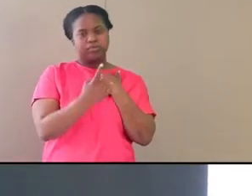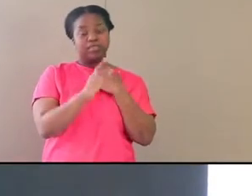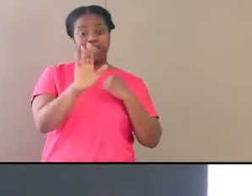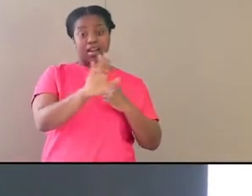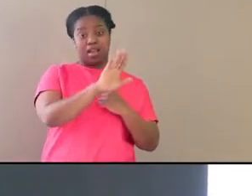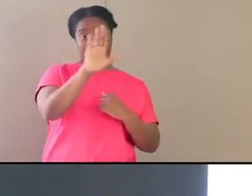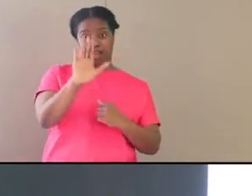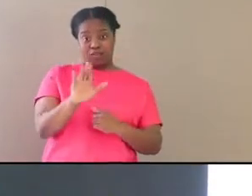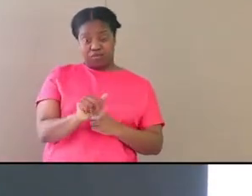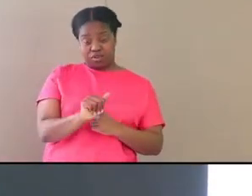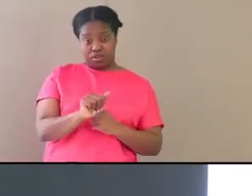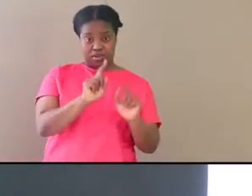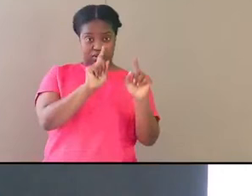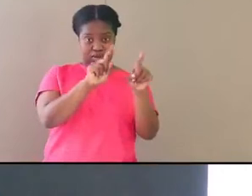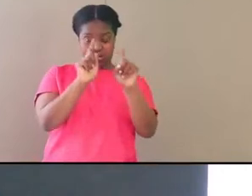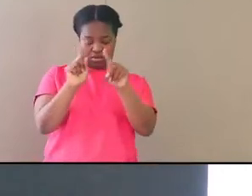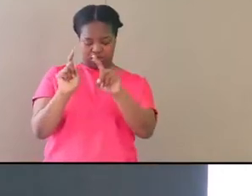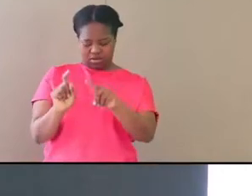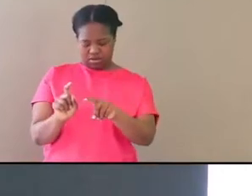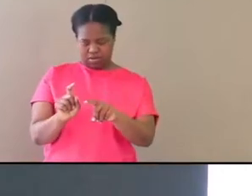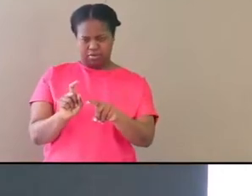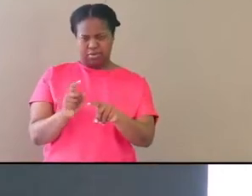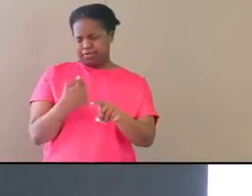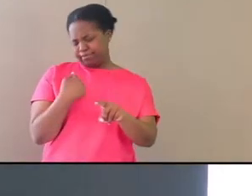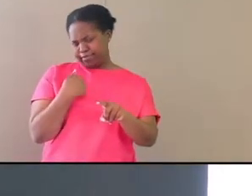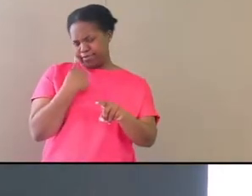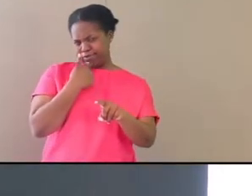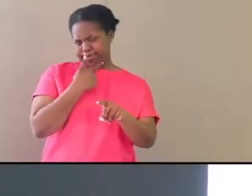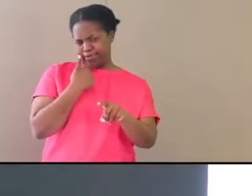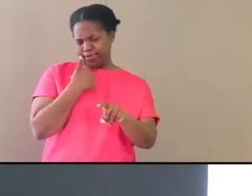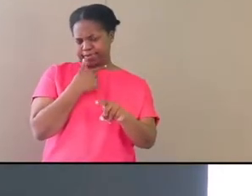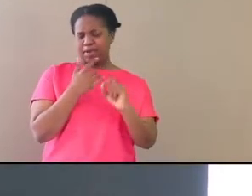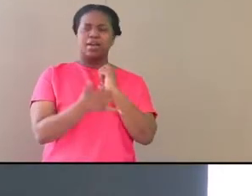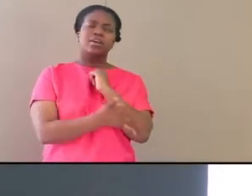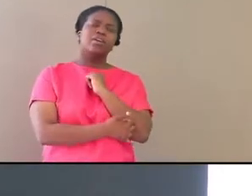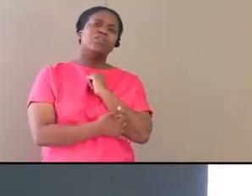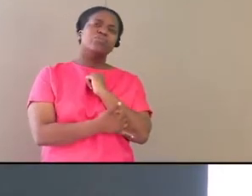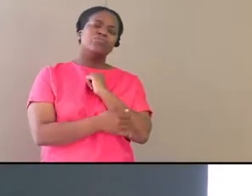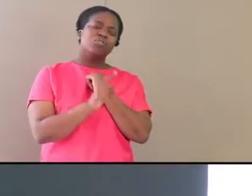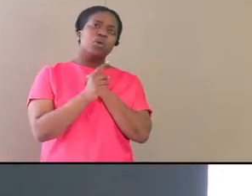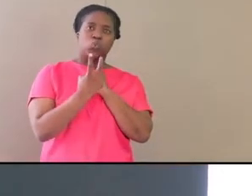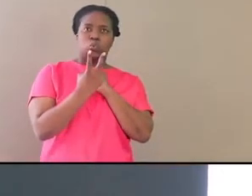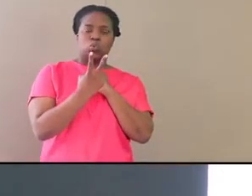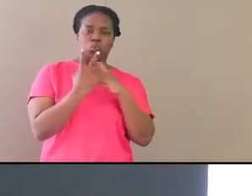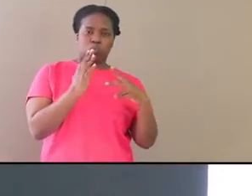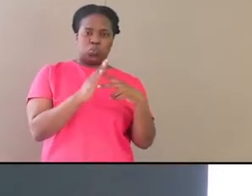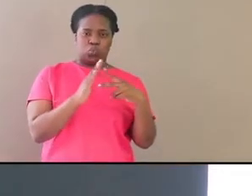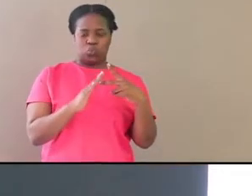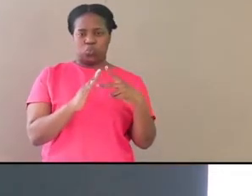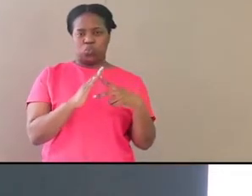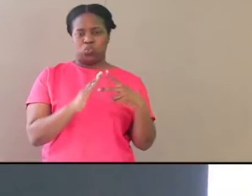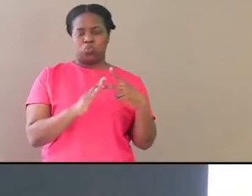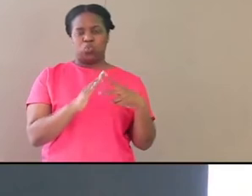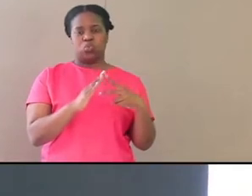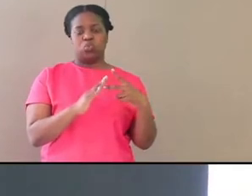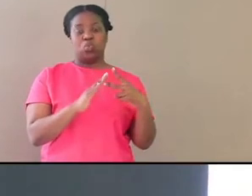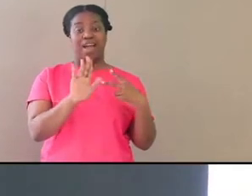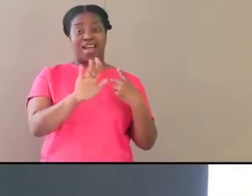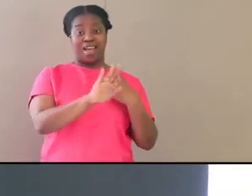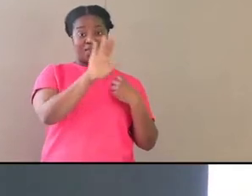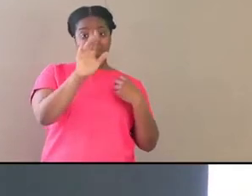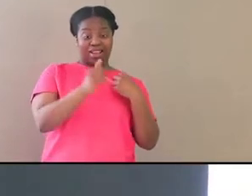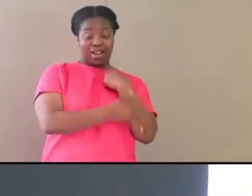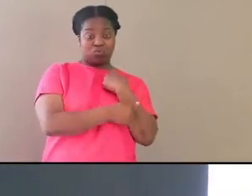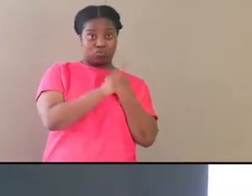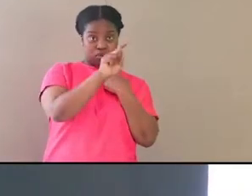continent minister not so long ago. And one of the countries I've been to, in fact, two of them, they indicated this.